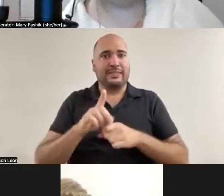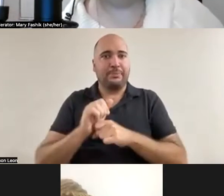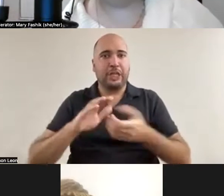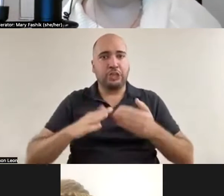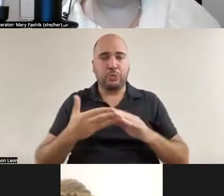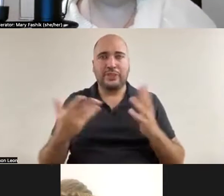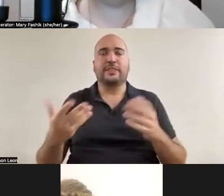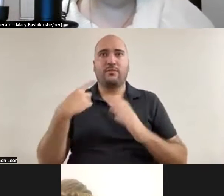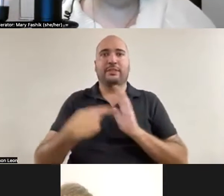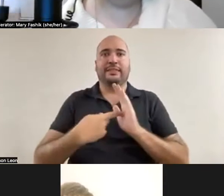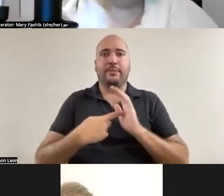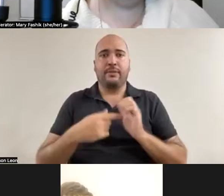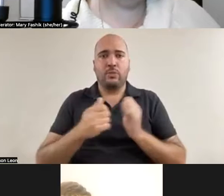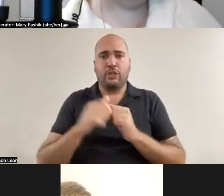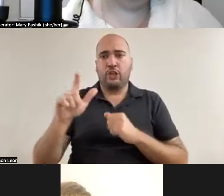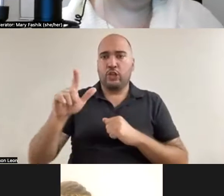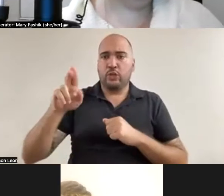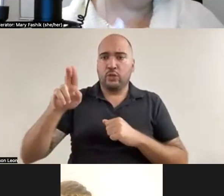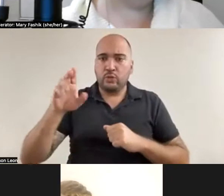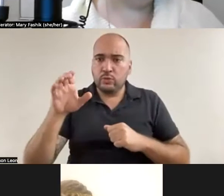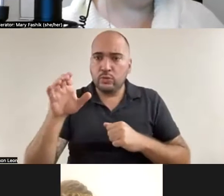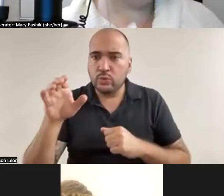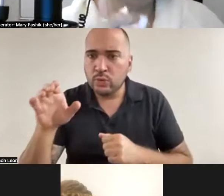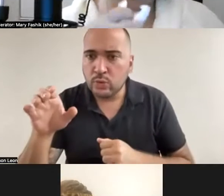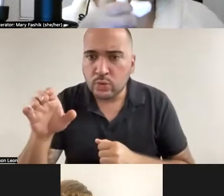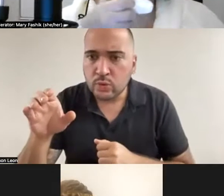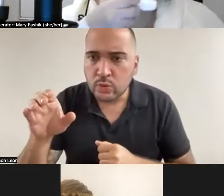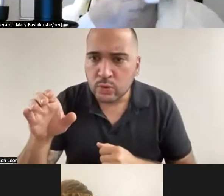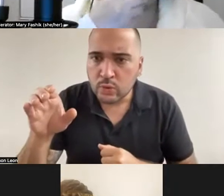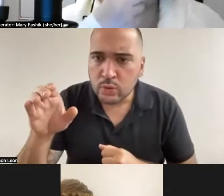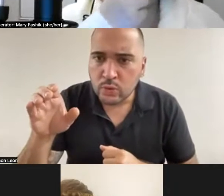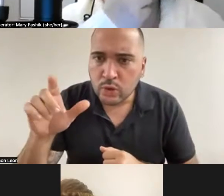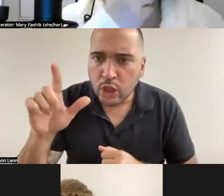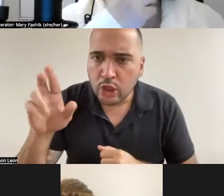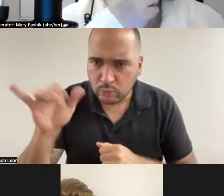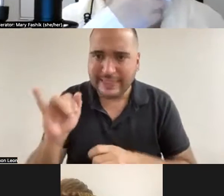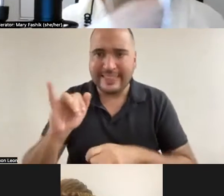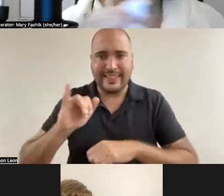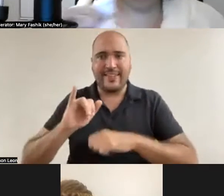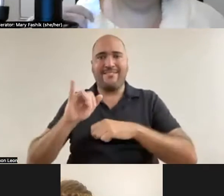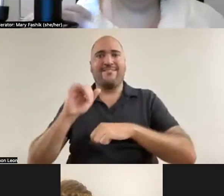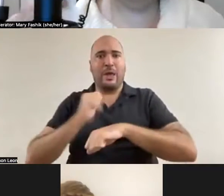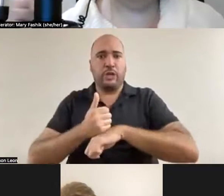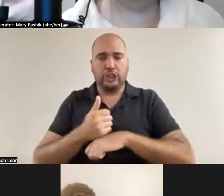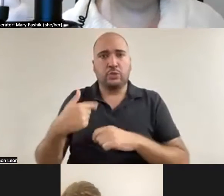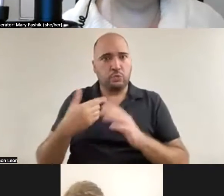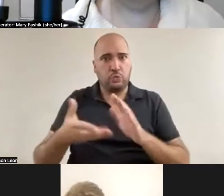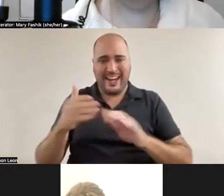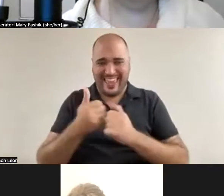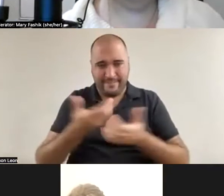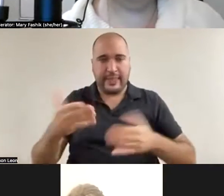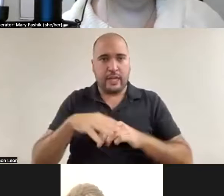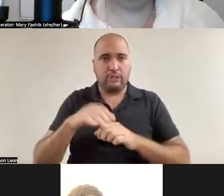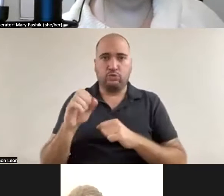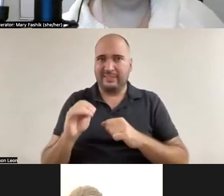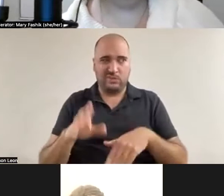example, with the Lucy Foundation, we run the entire thing on social media, excuse me,